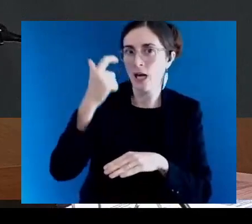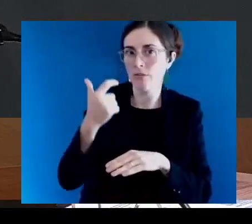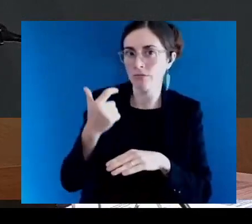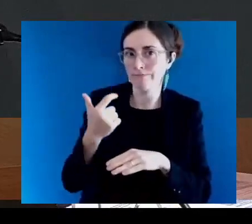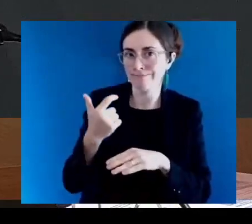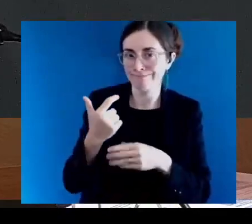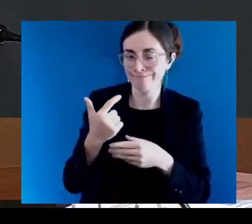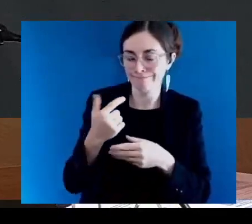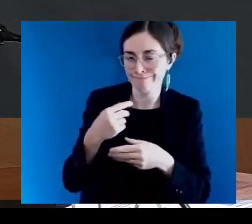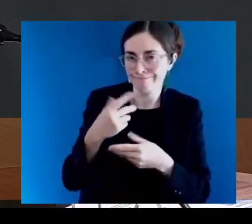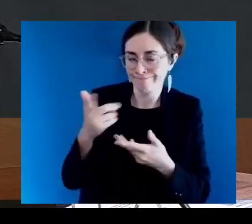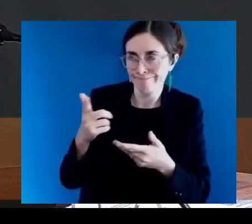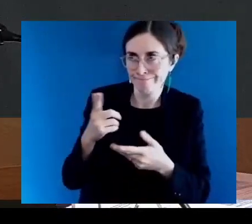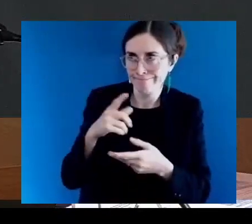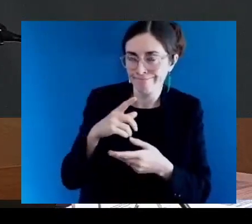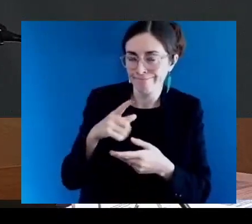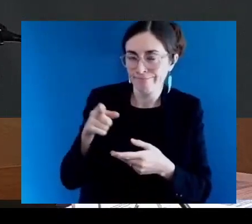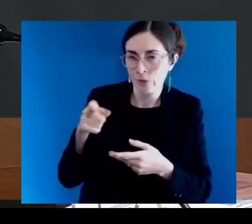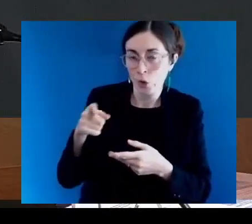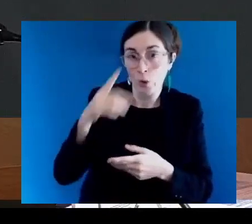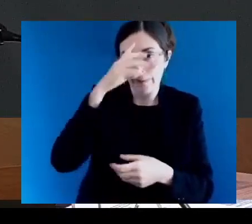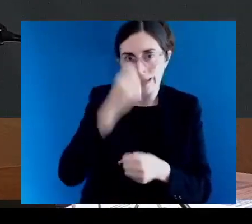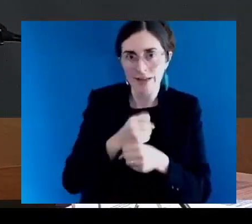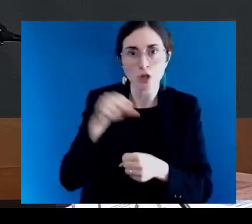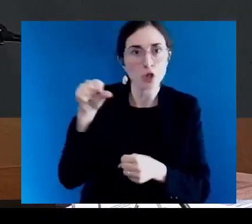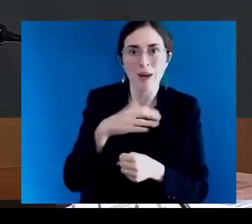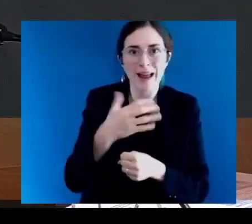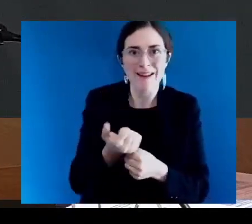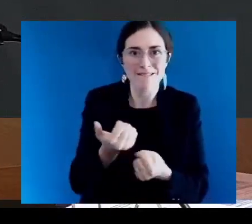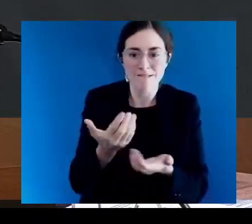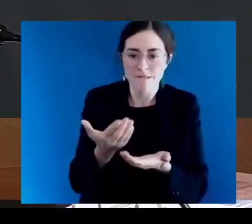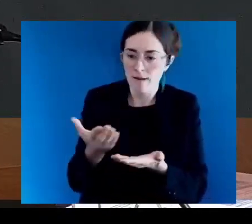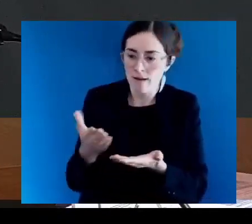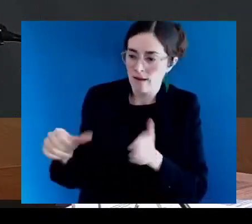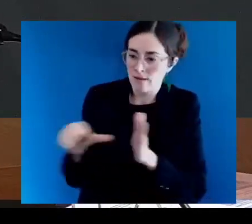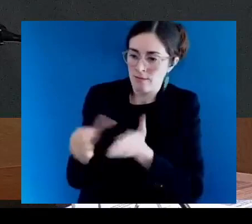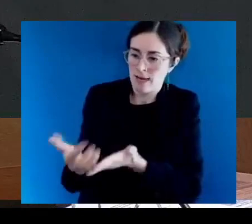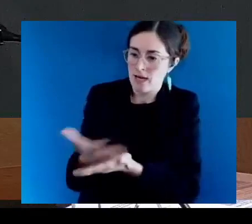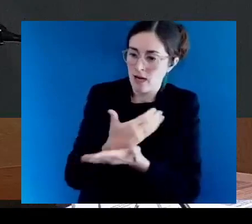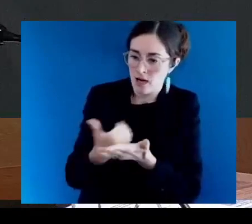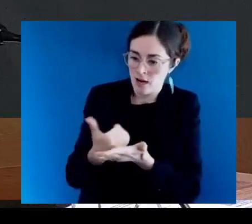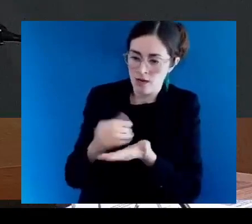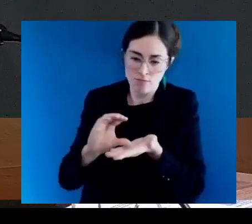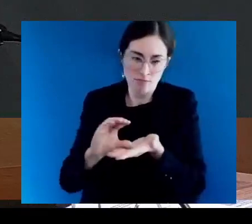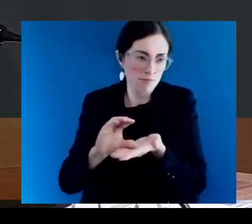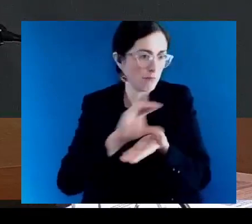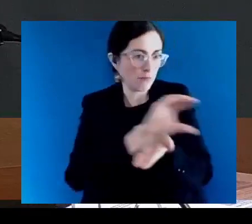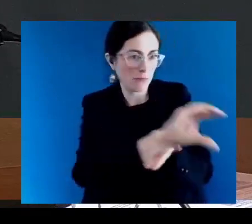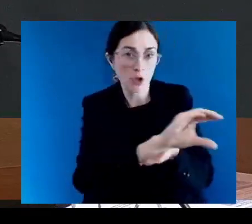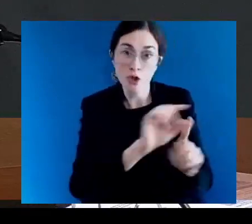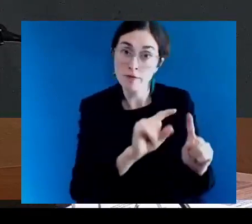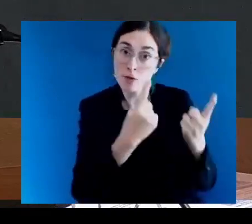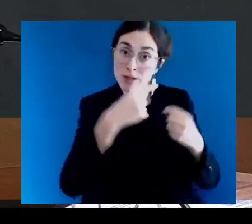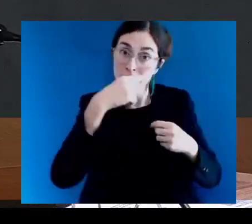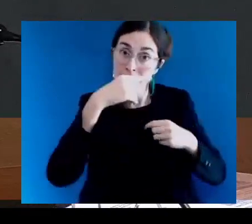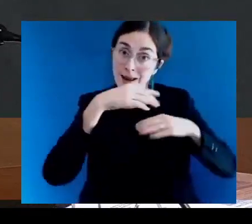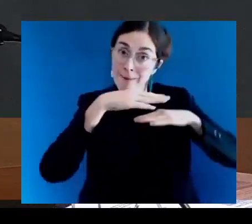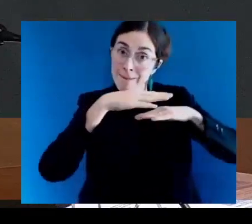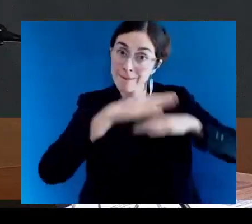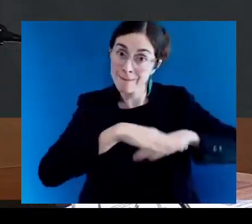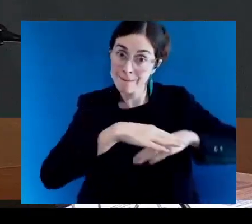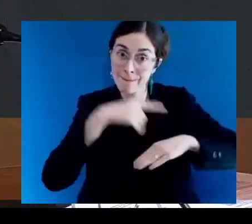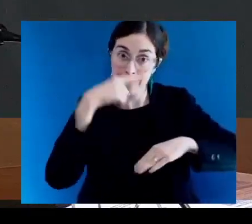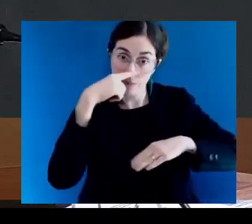a share of a revenue stream that goes to First Peoples. Is that so? Yes.